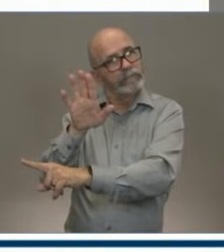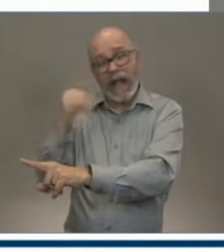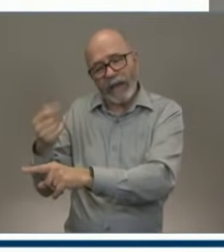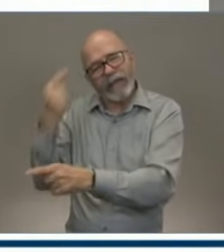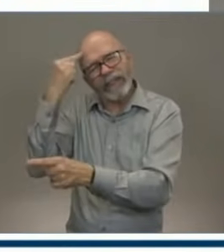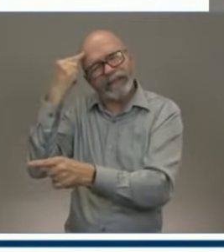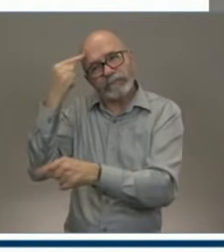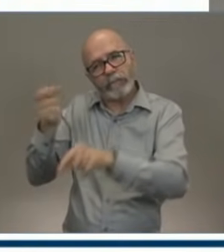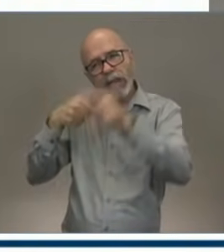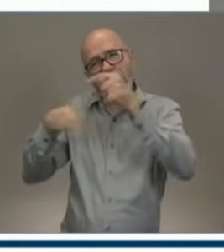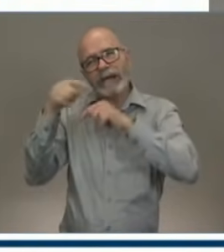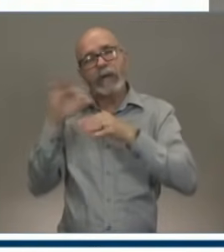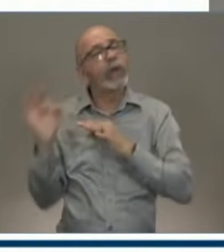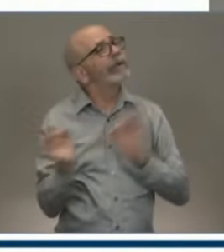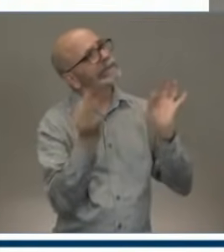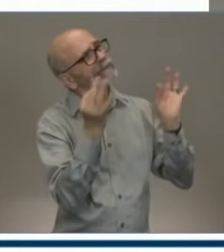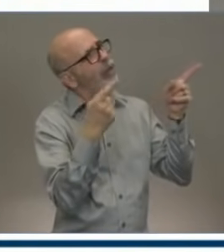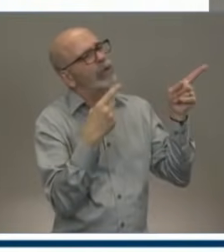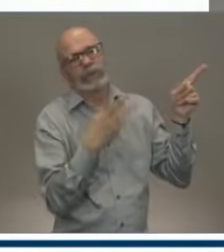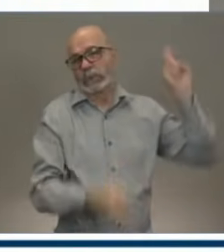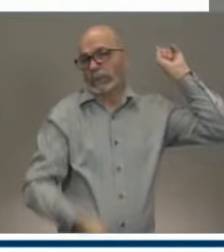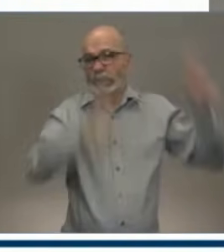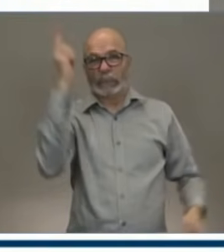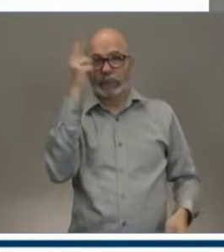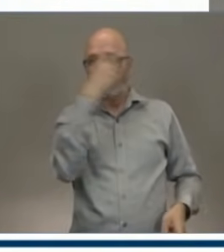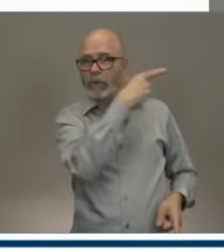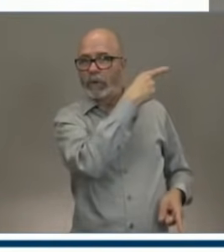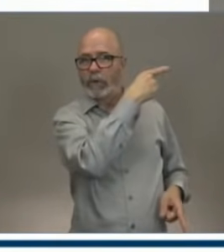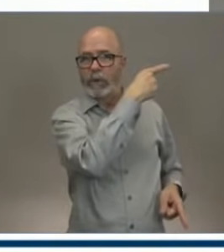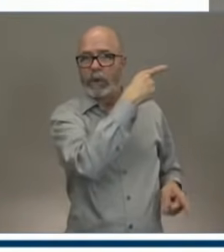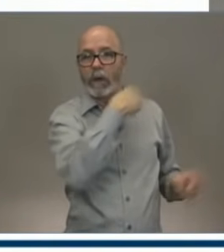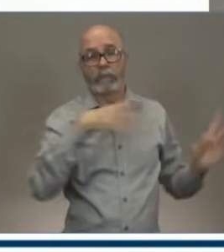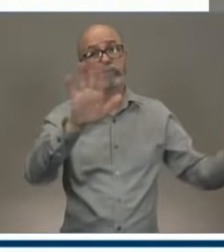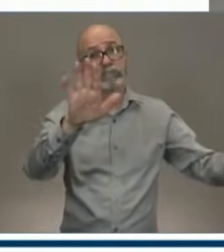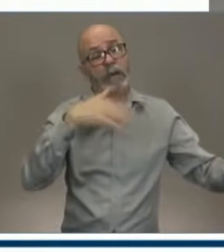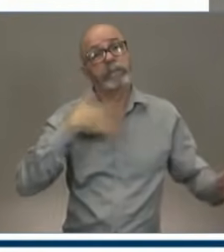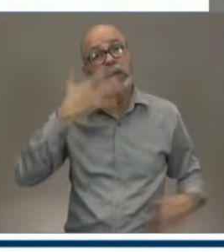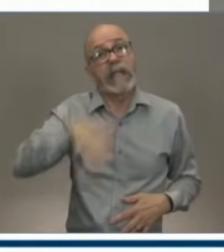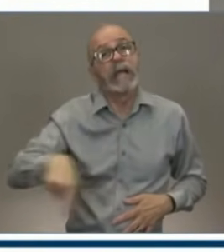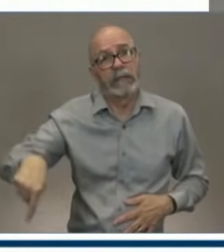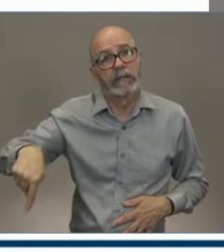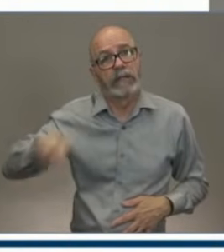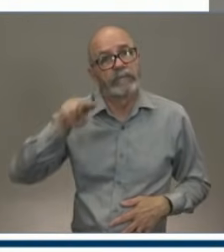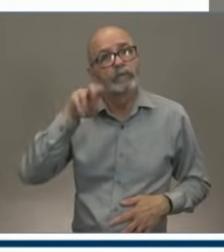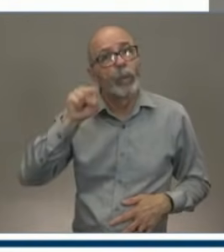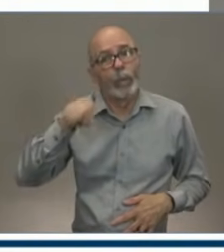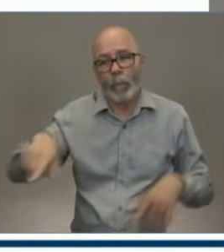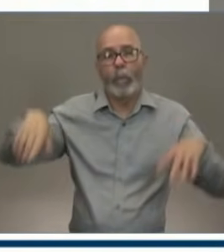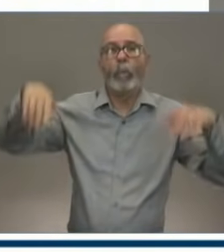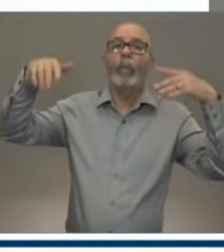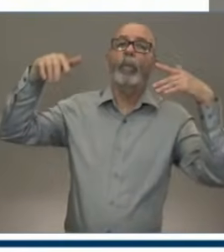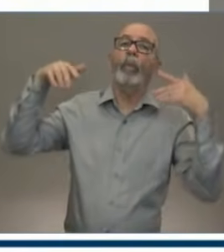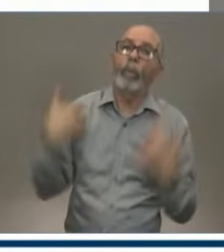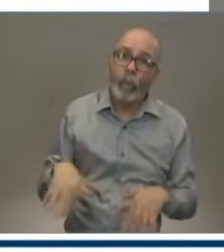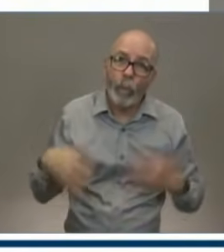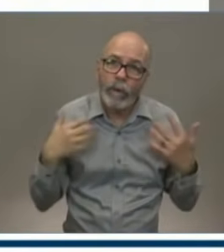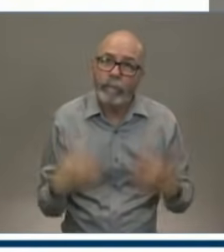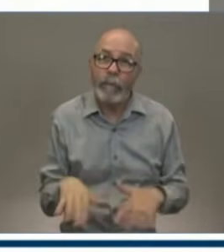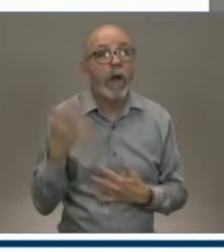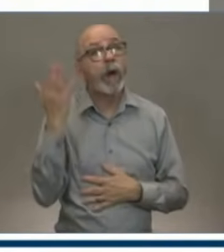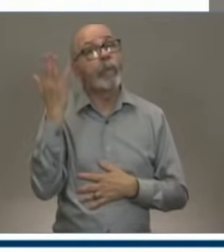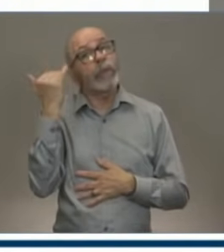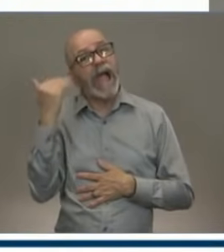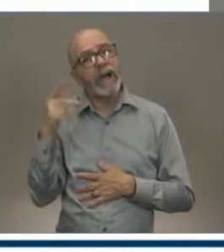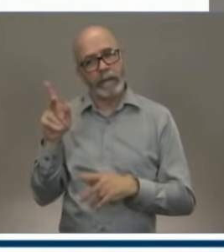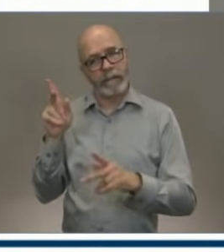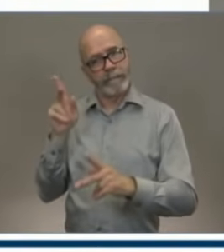how fortunate of a position we really are in here in Nova Scotia. And that is simply because